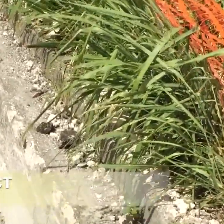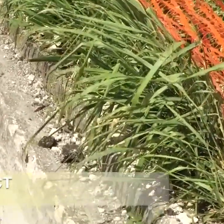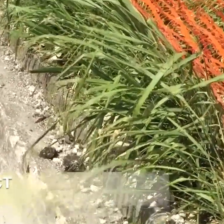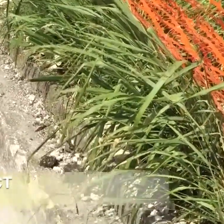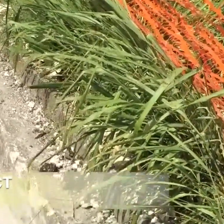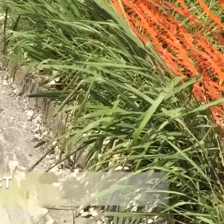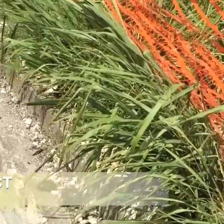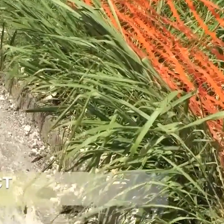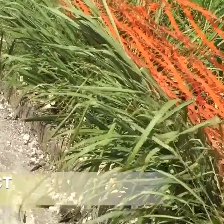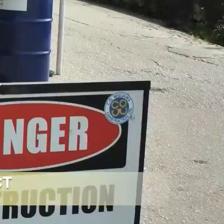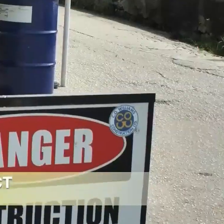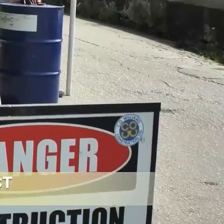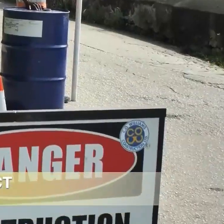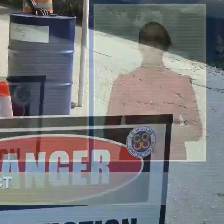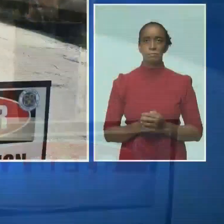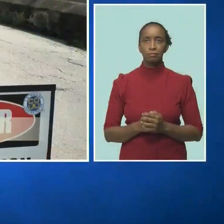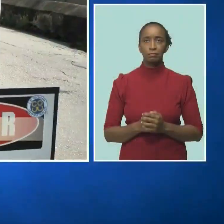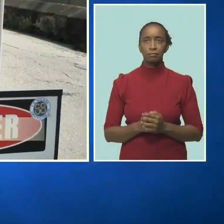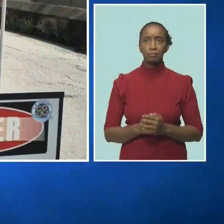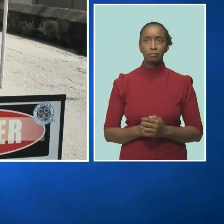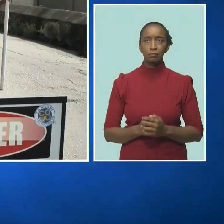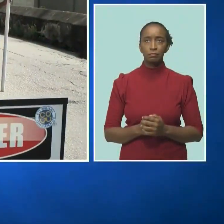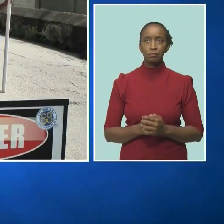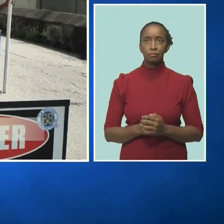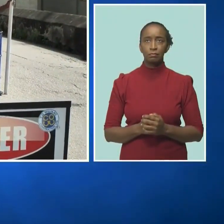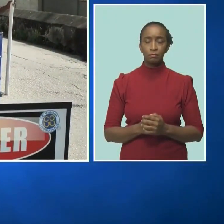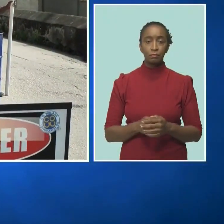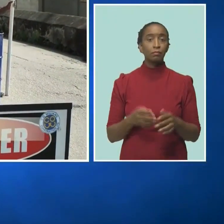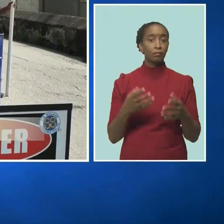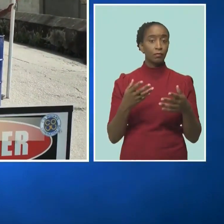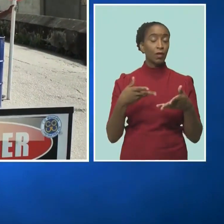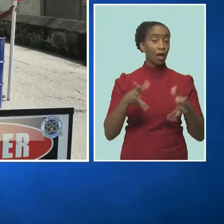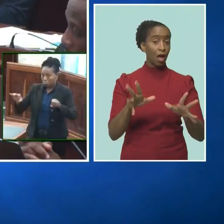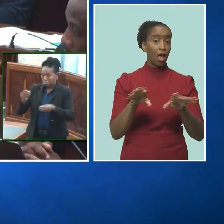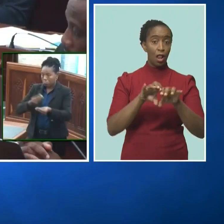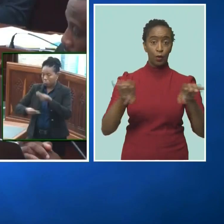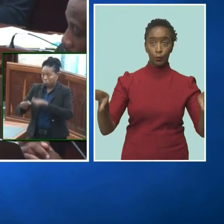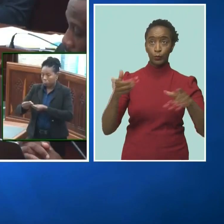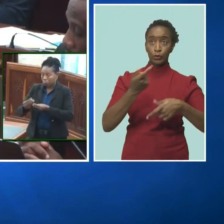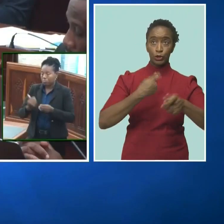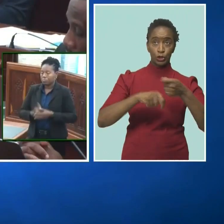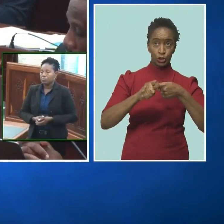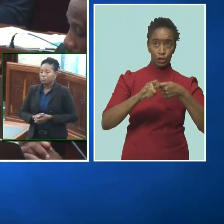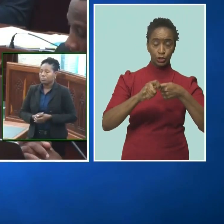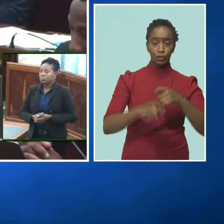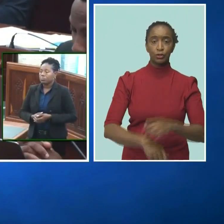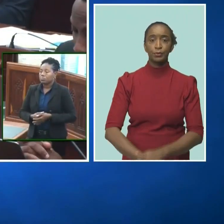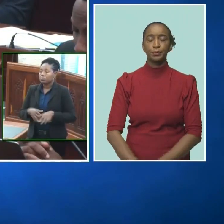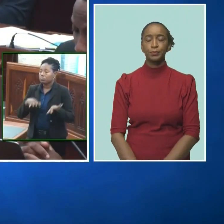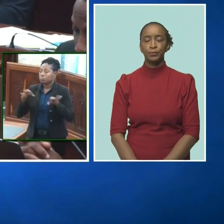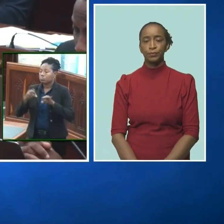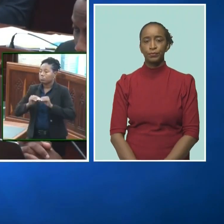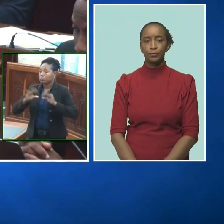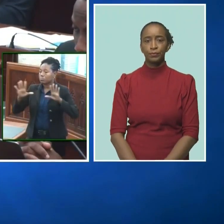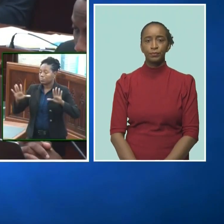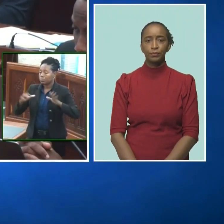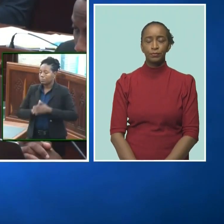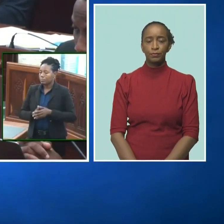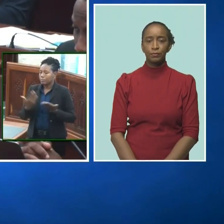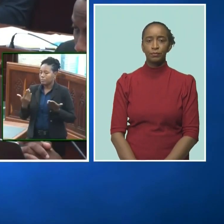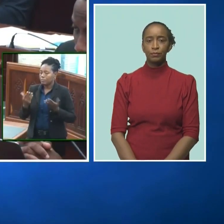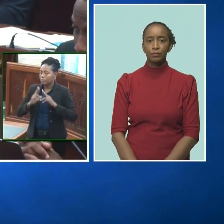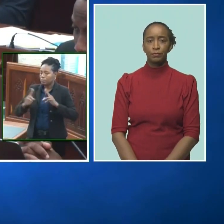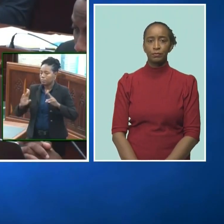mains replacements to be undertaken. Now, let me put it in context. I believe that the Honourable Chamber and